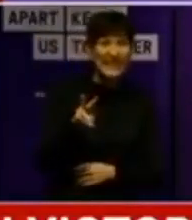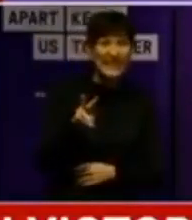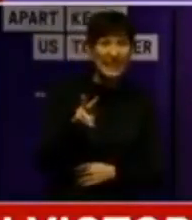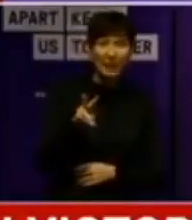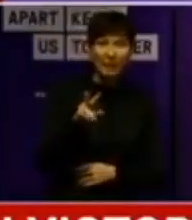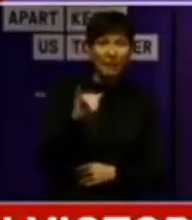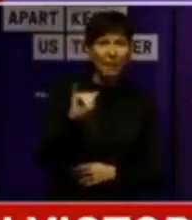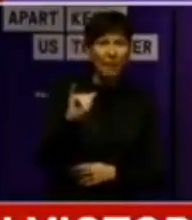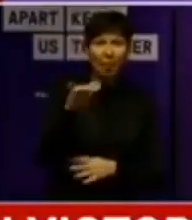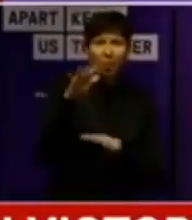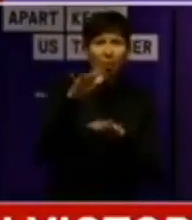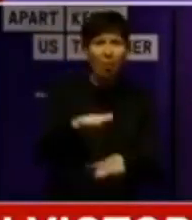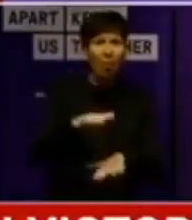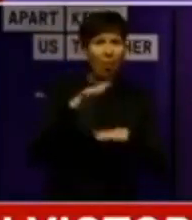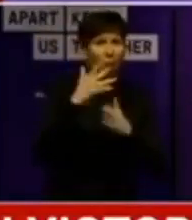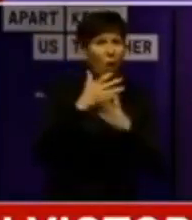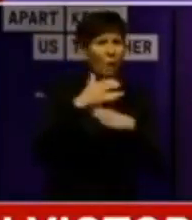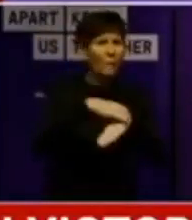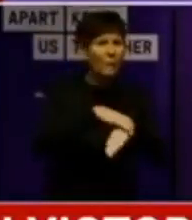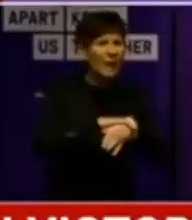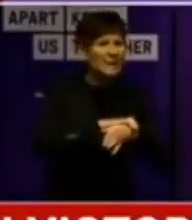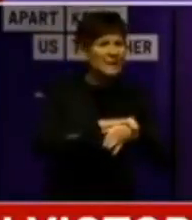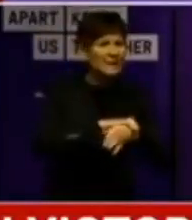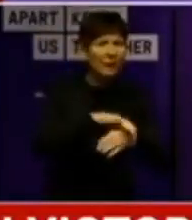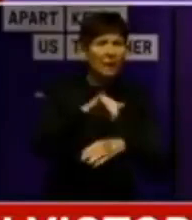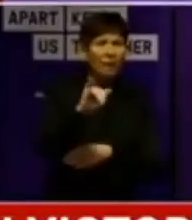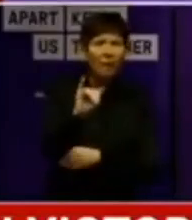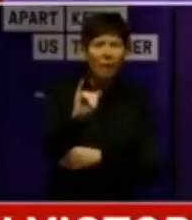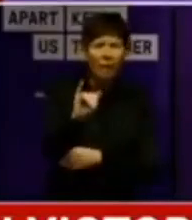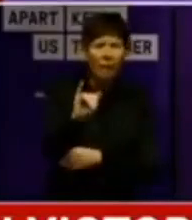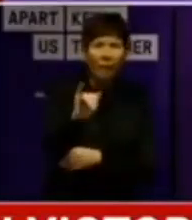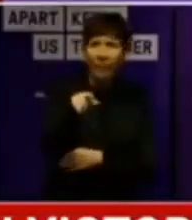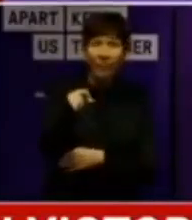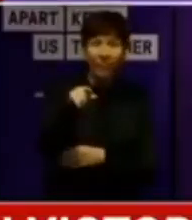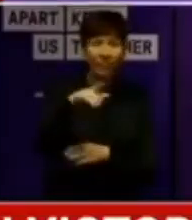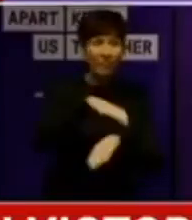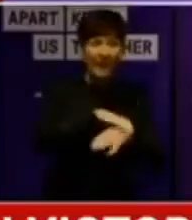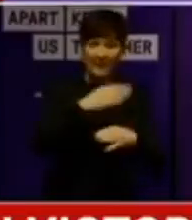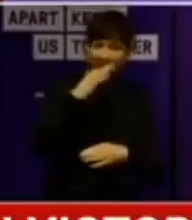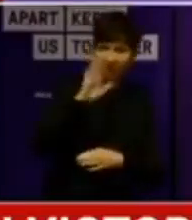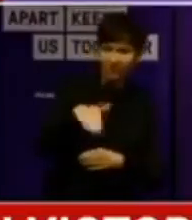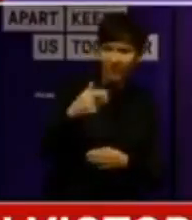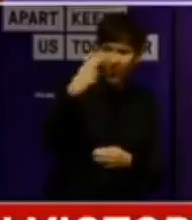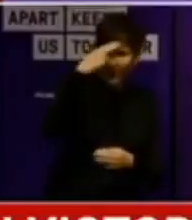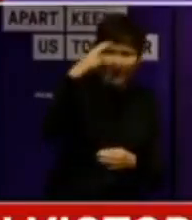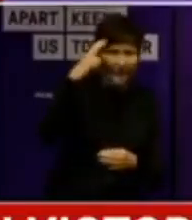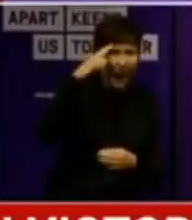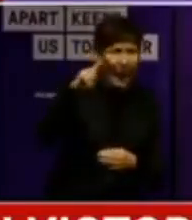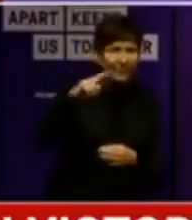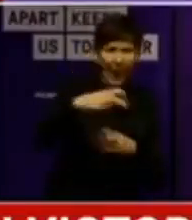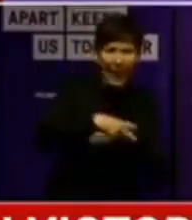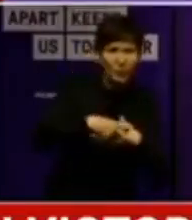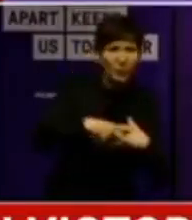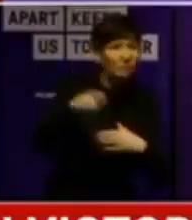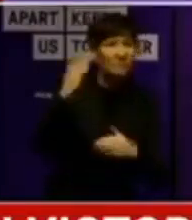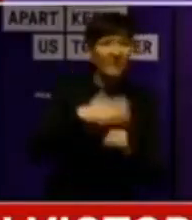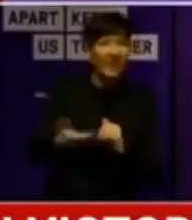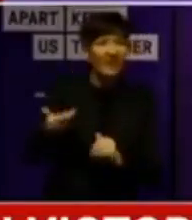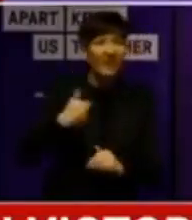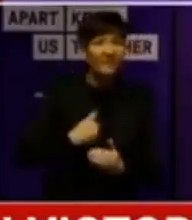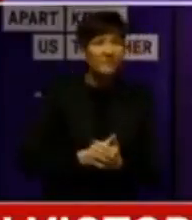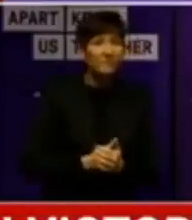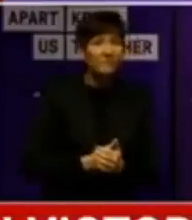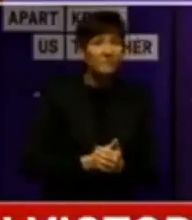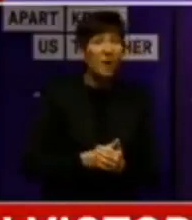name and address. On at least 3 or 4 occasions in the past week, we've had to smash the windows of people in cars and pull them out of there so